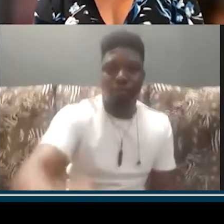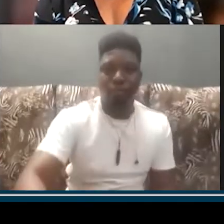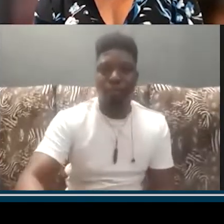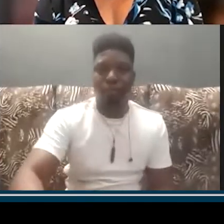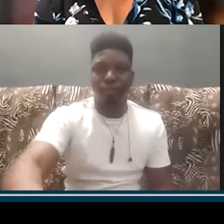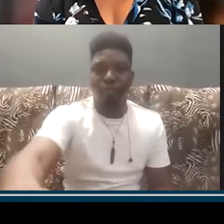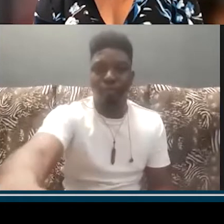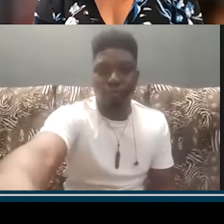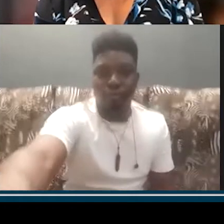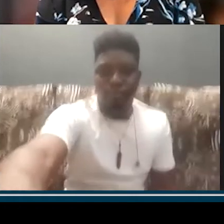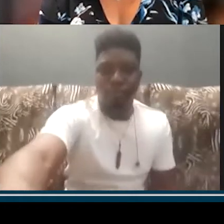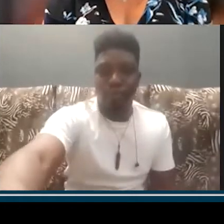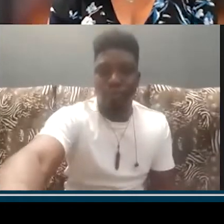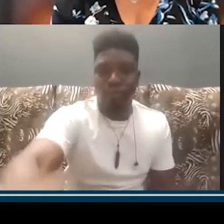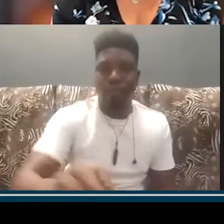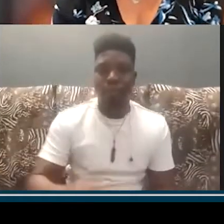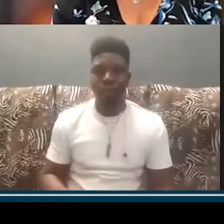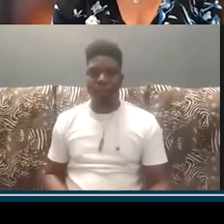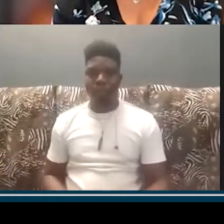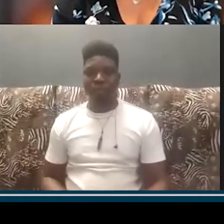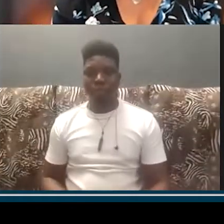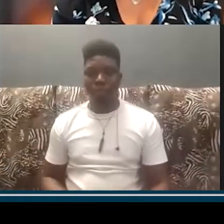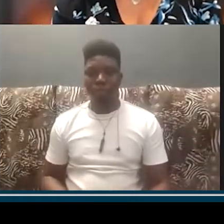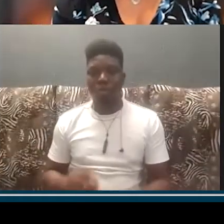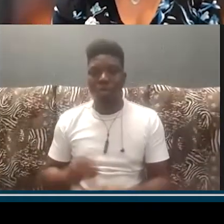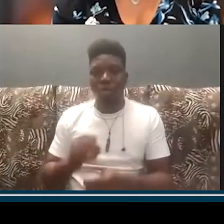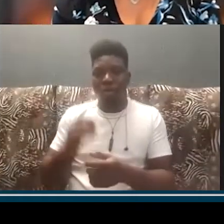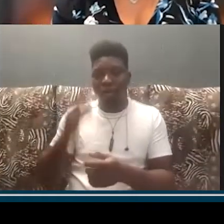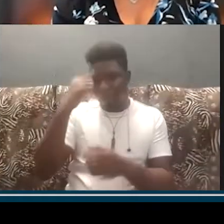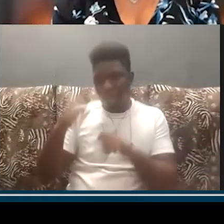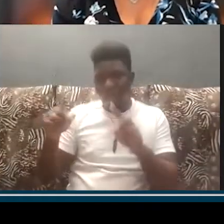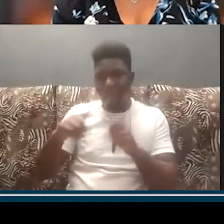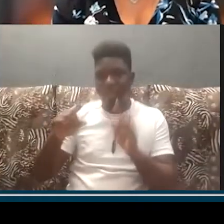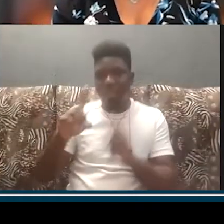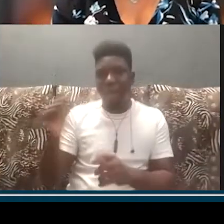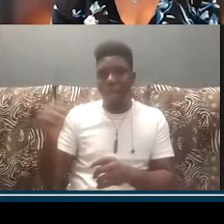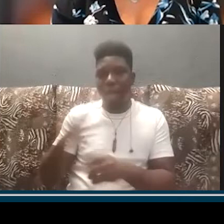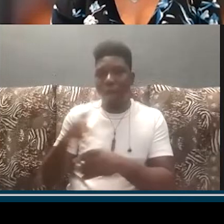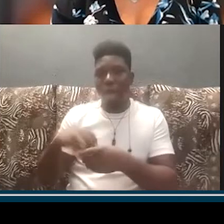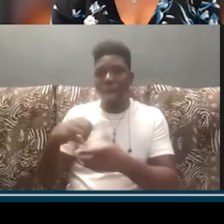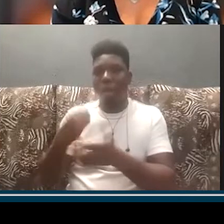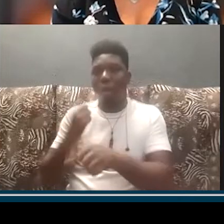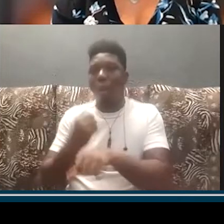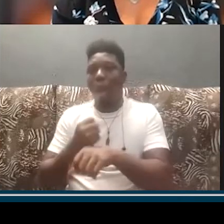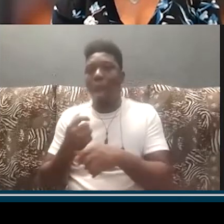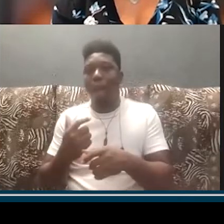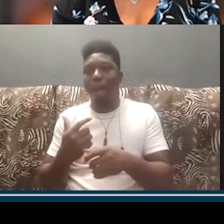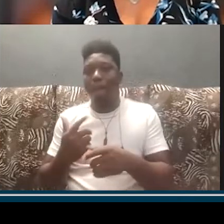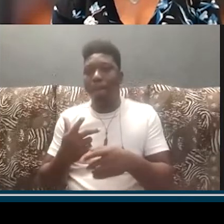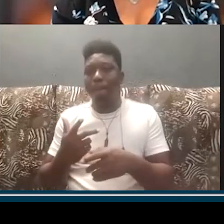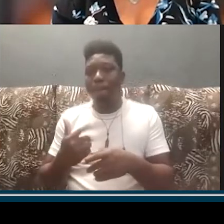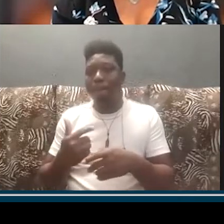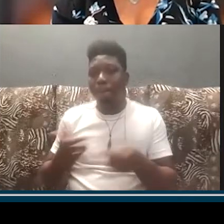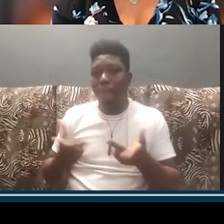disability inclusion in a workplace that is not considered ableism or disabilities in DEI frameworks? I'm